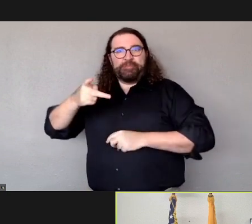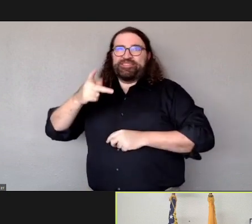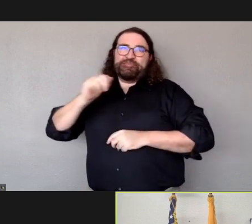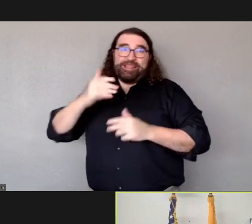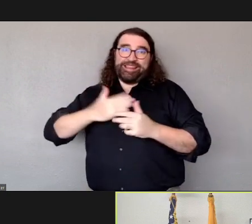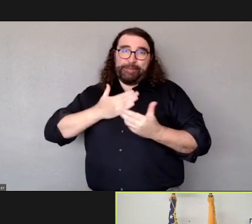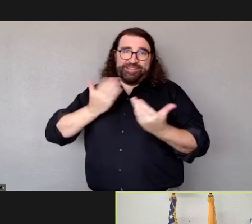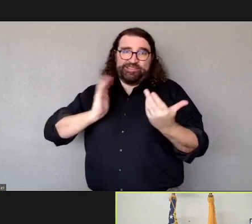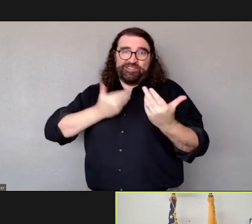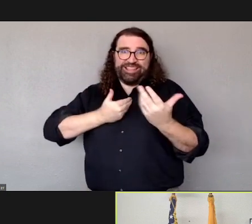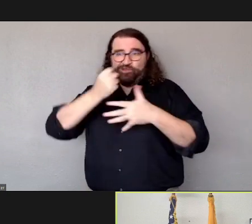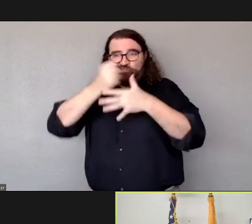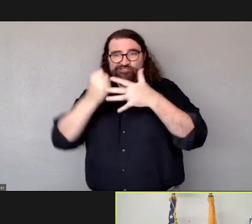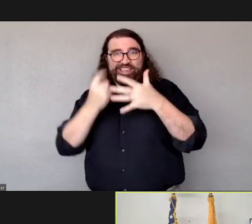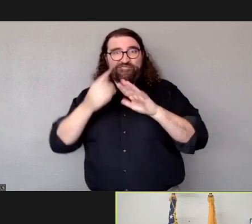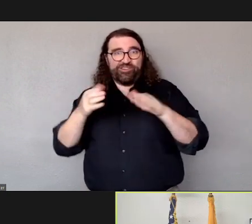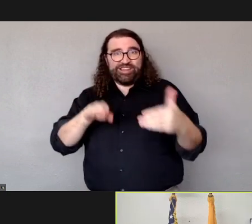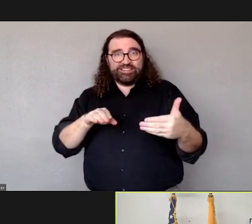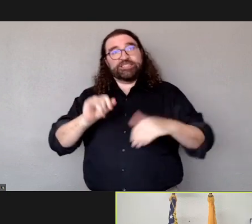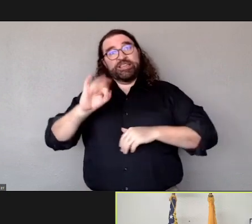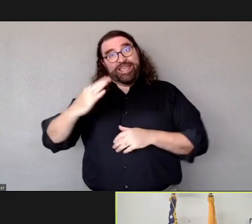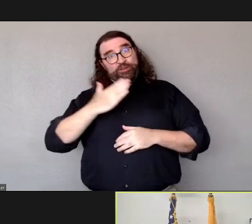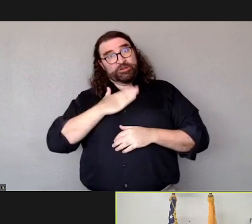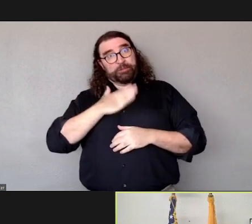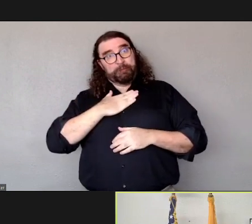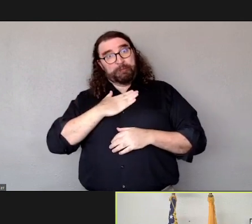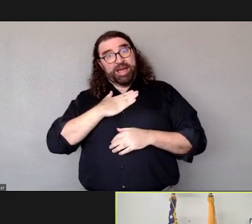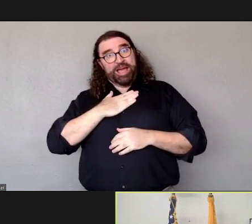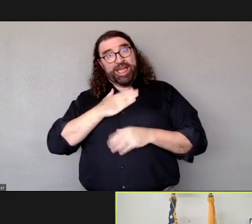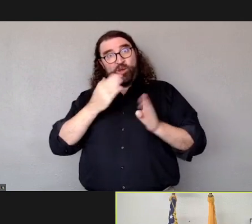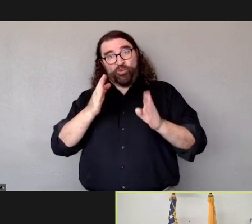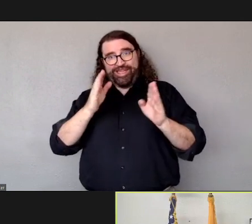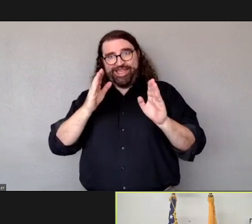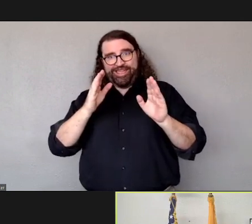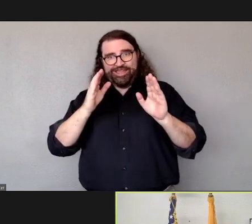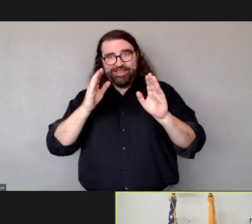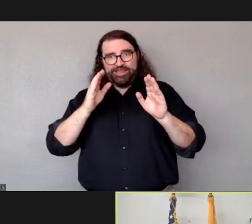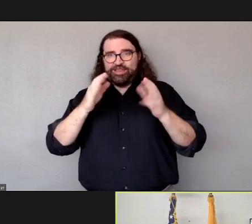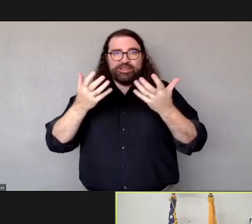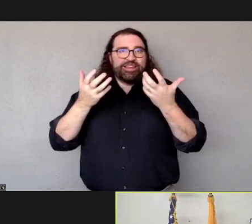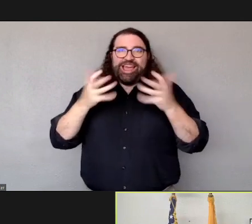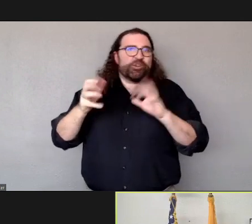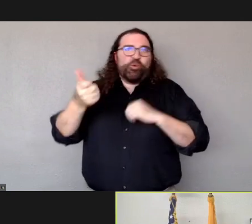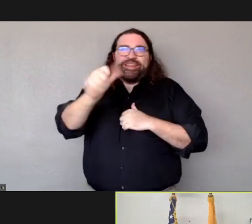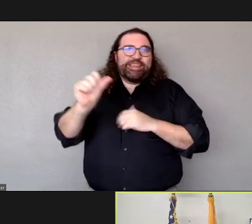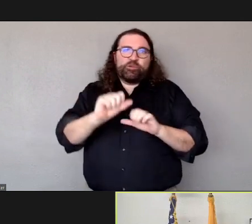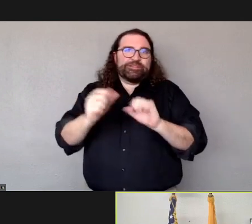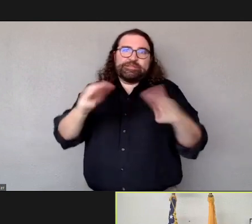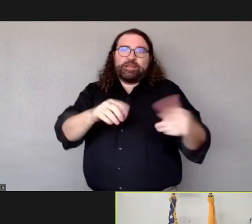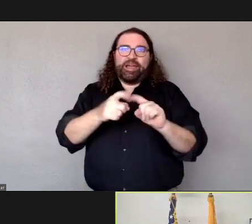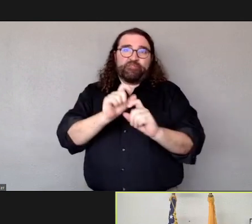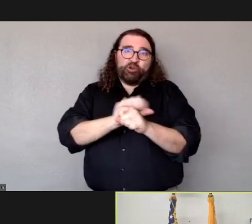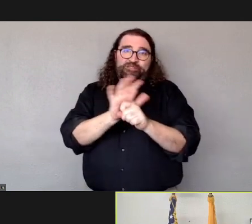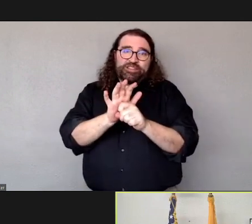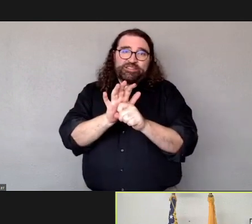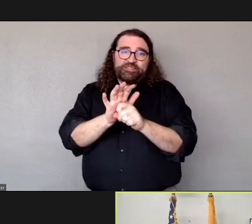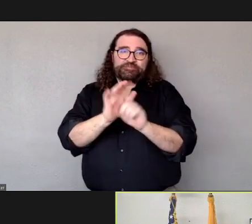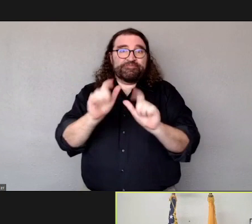deaths. I mean, if I had my way, if it was possible, I wouldn't want anyone to die from COVID. So back to you,